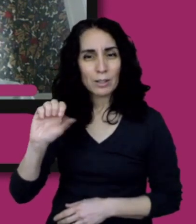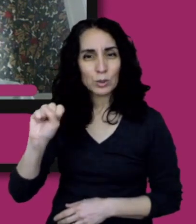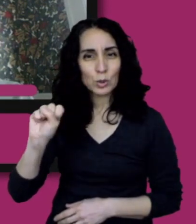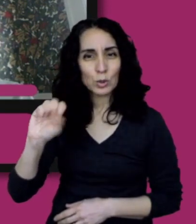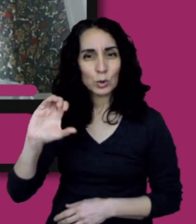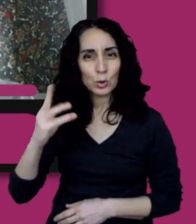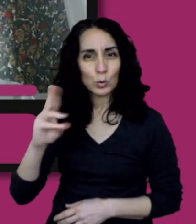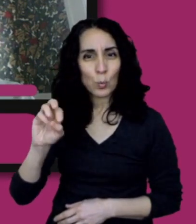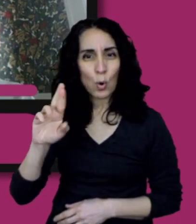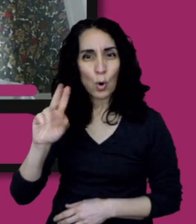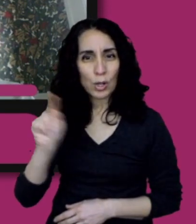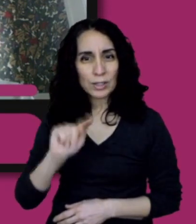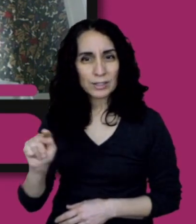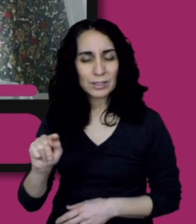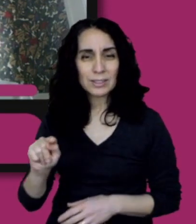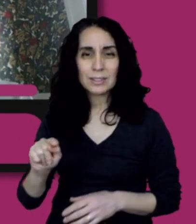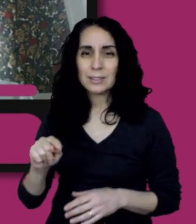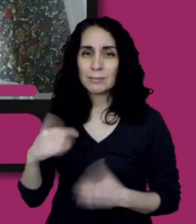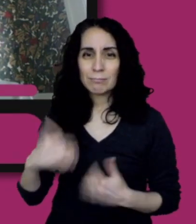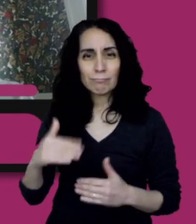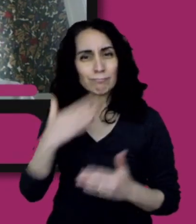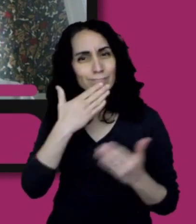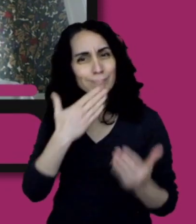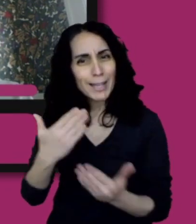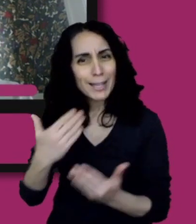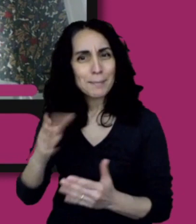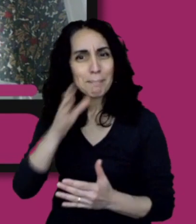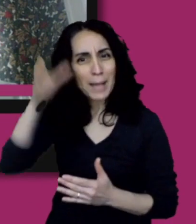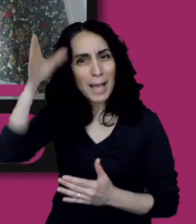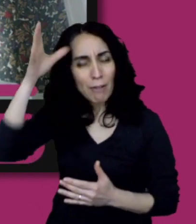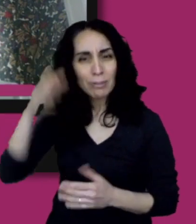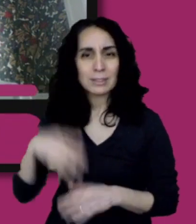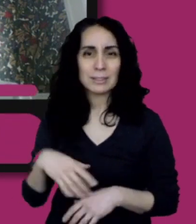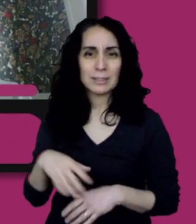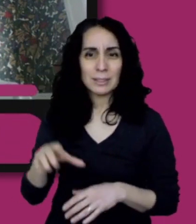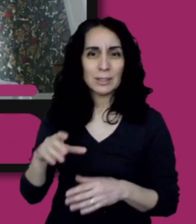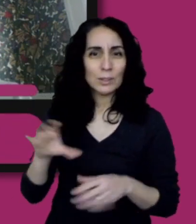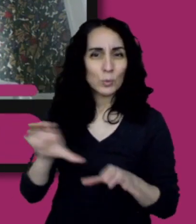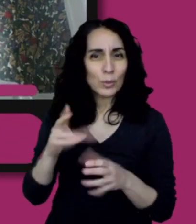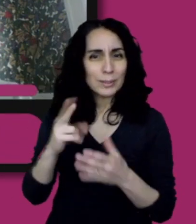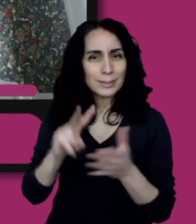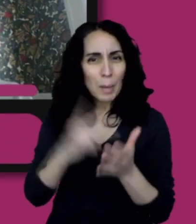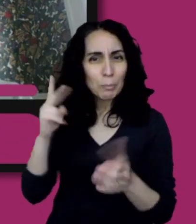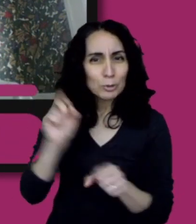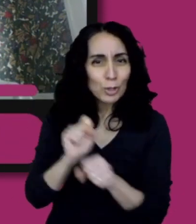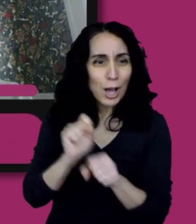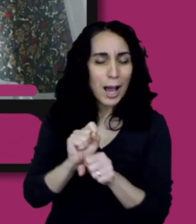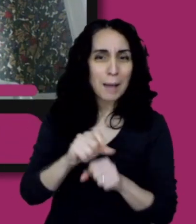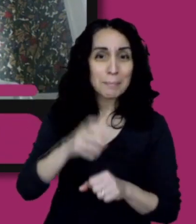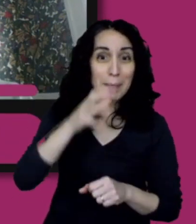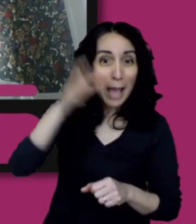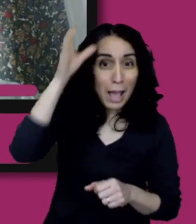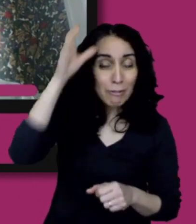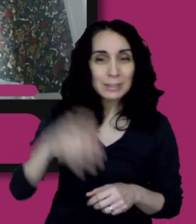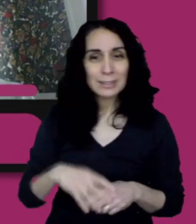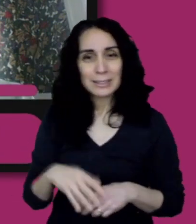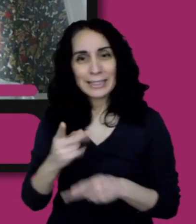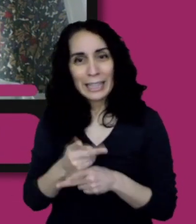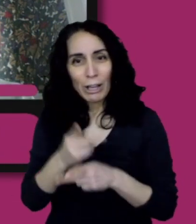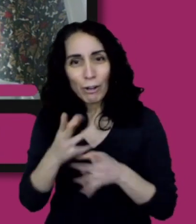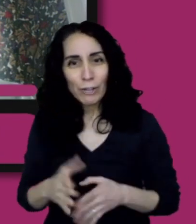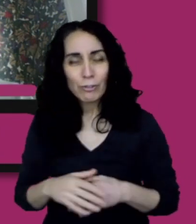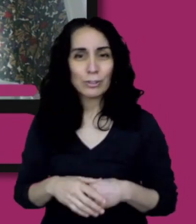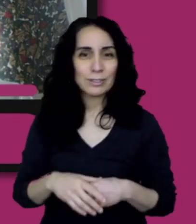thank parents and caregivers who right now are doing double duty as parents and